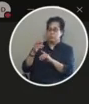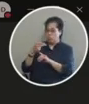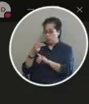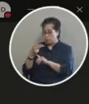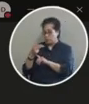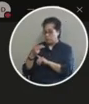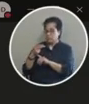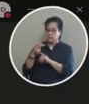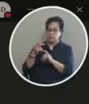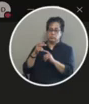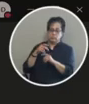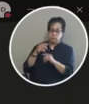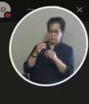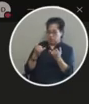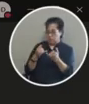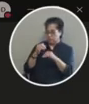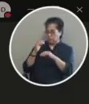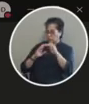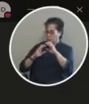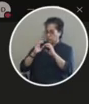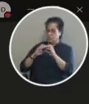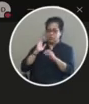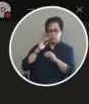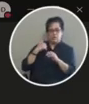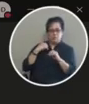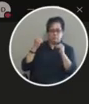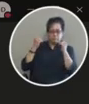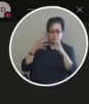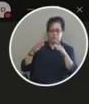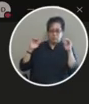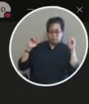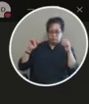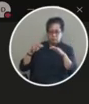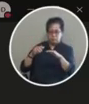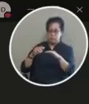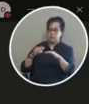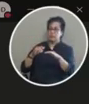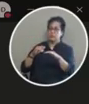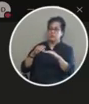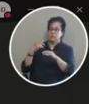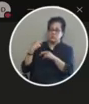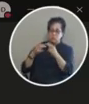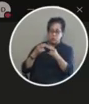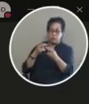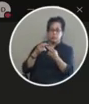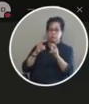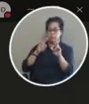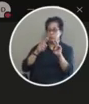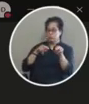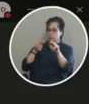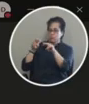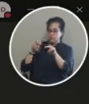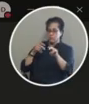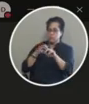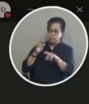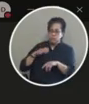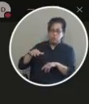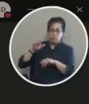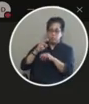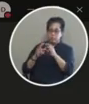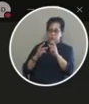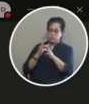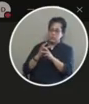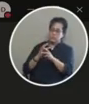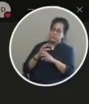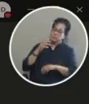and those under construction, attract millions of historical and heritage tourists from all over the world.